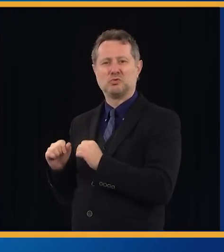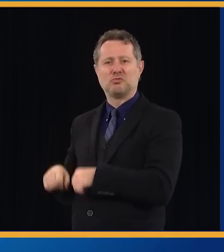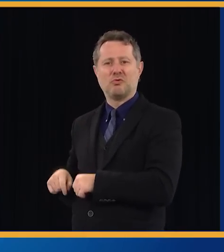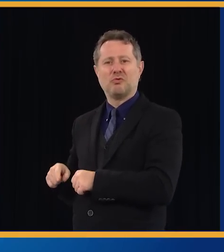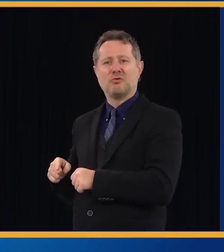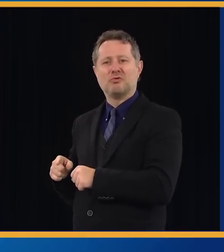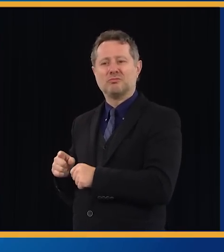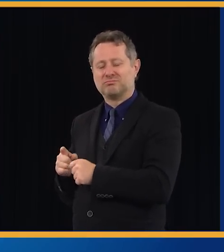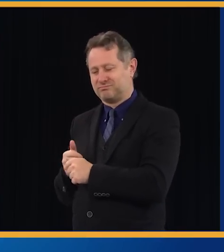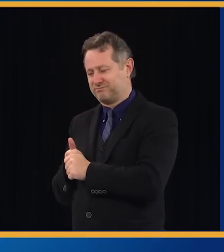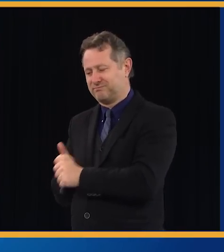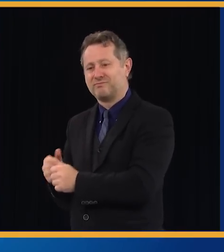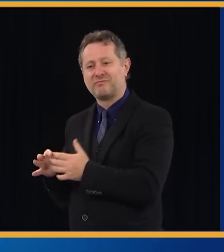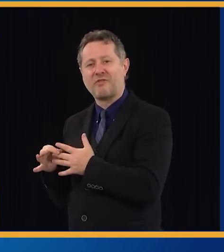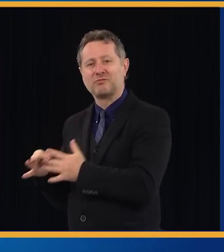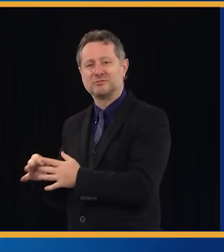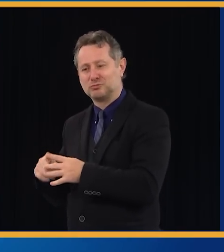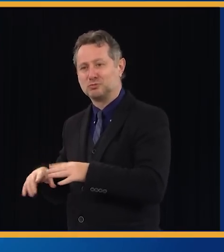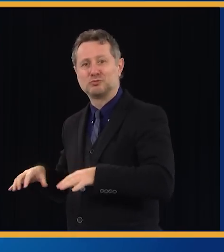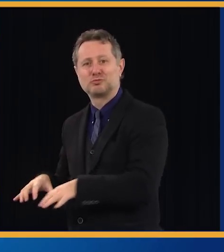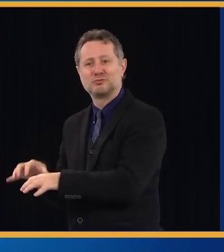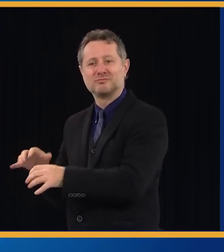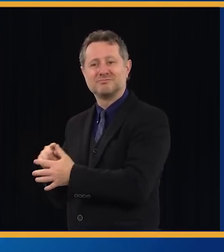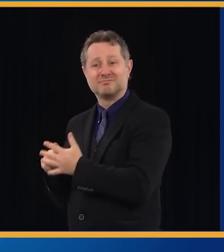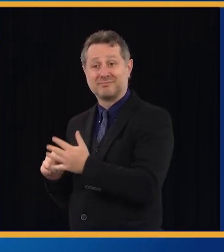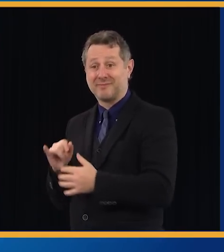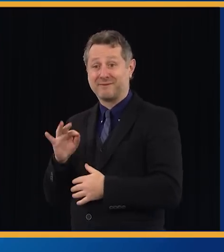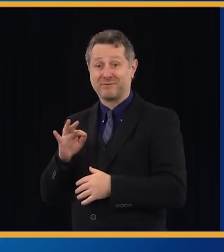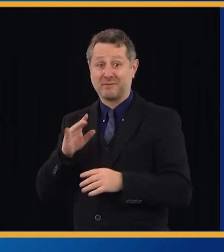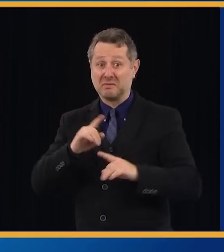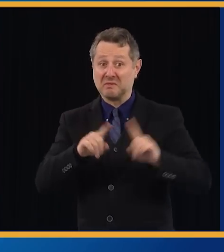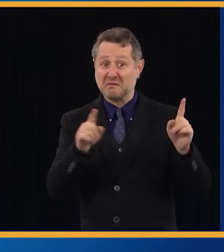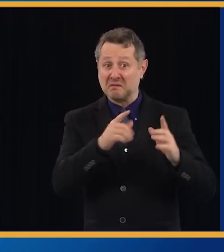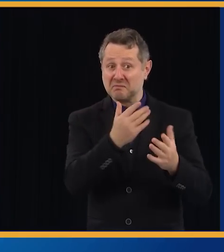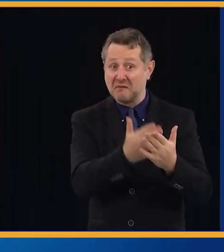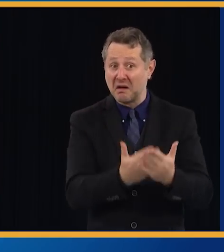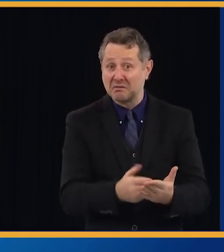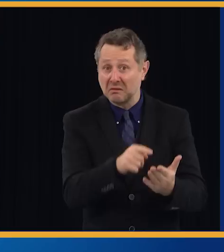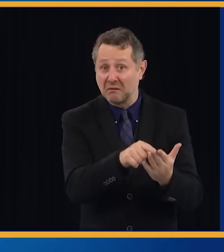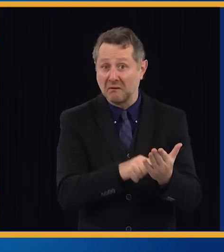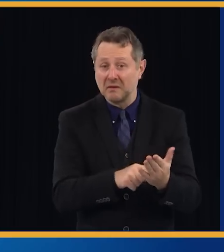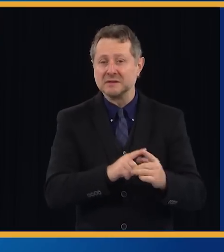if the facts dictate the action, when you have different facts, excuse me, you have different action.